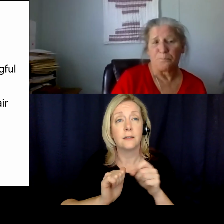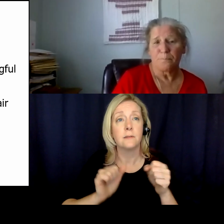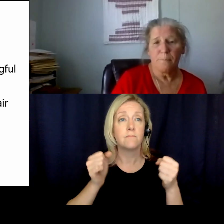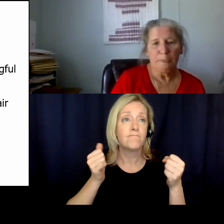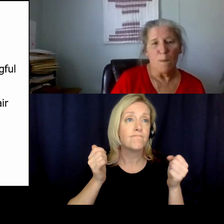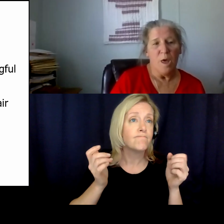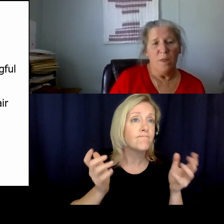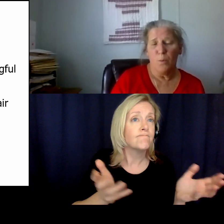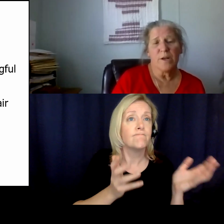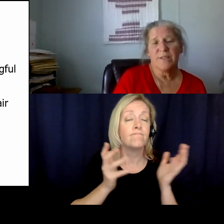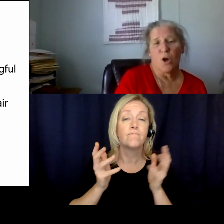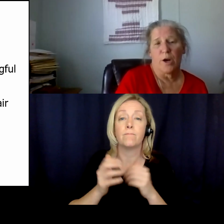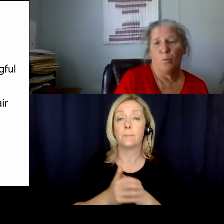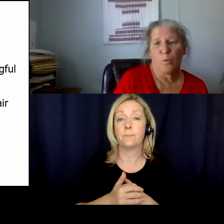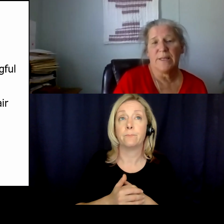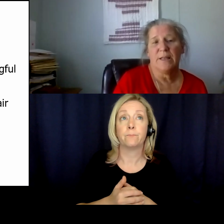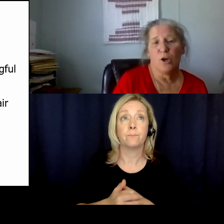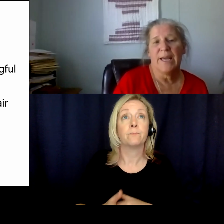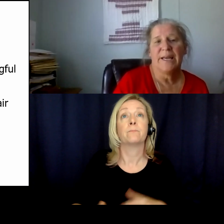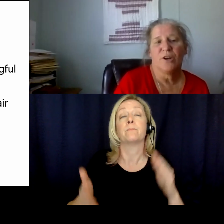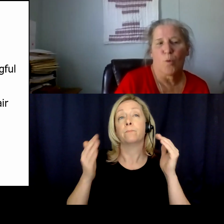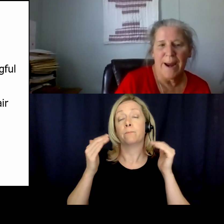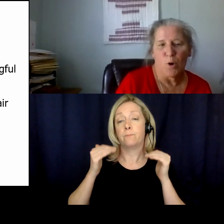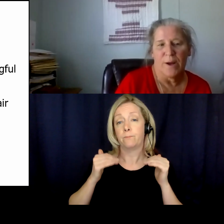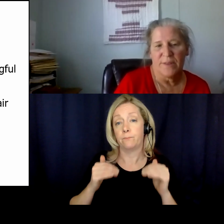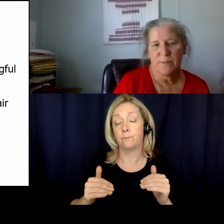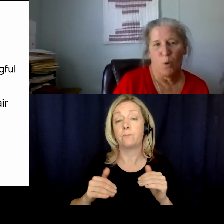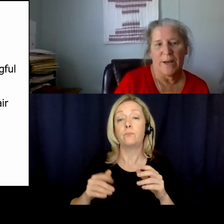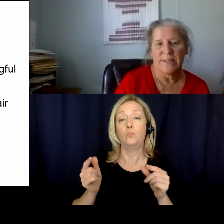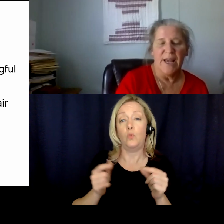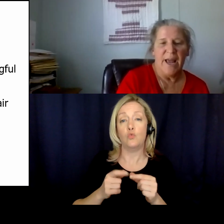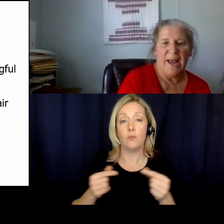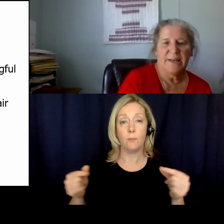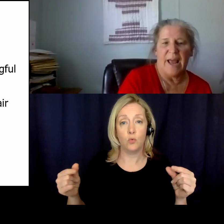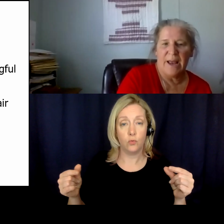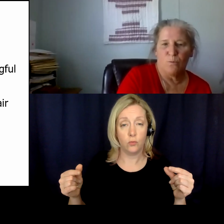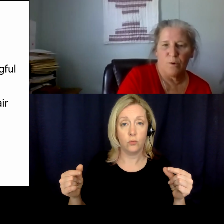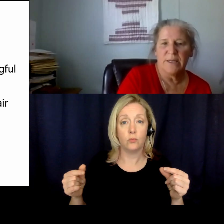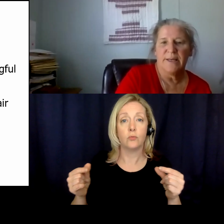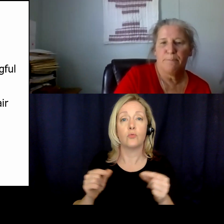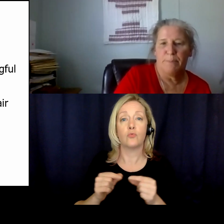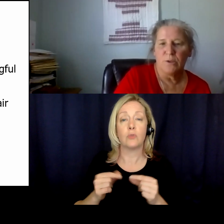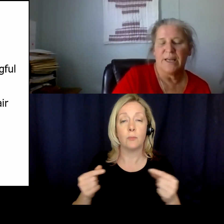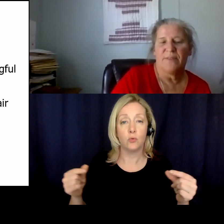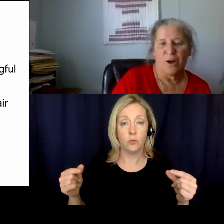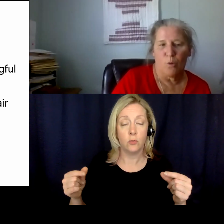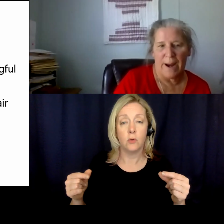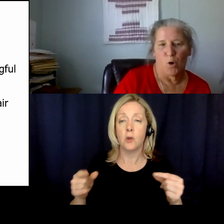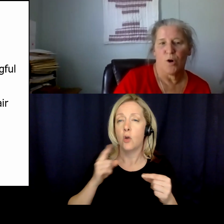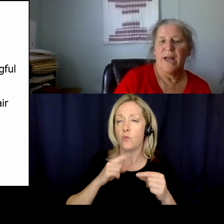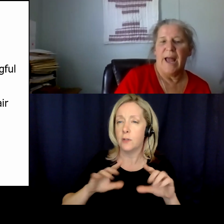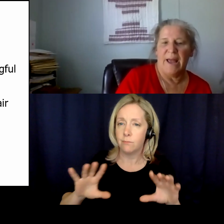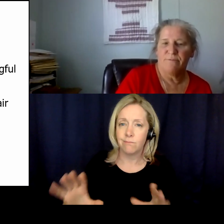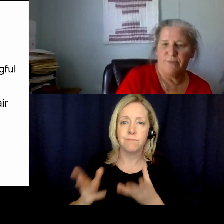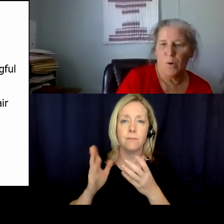do. Then we're going to start really looking into grammar at this point, and really building that